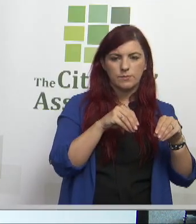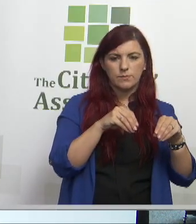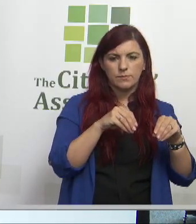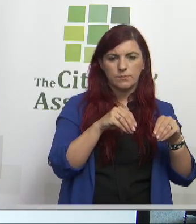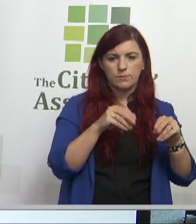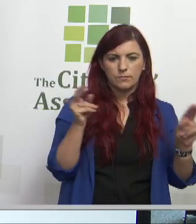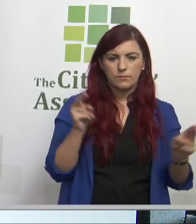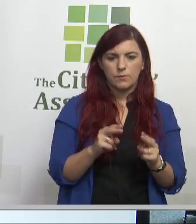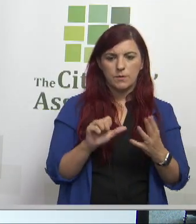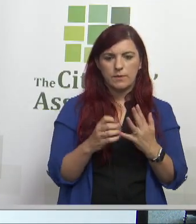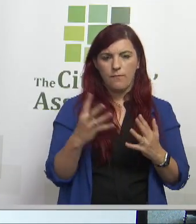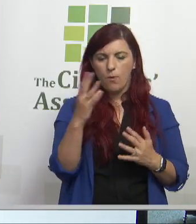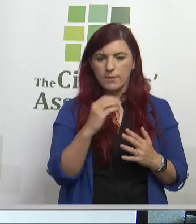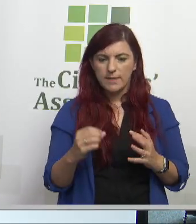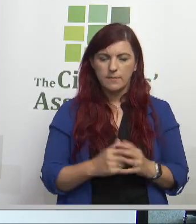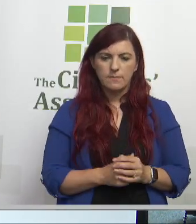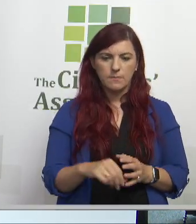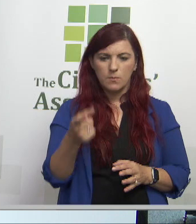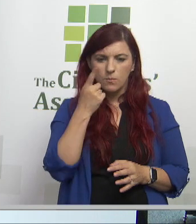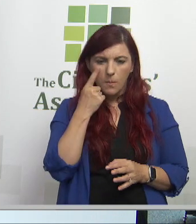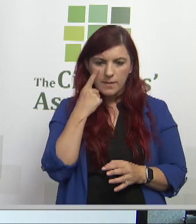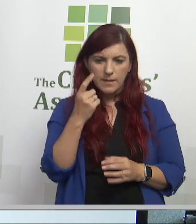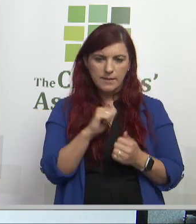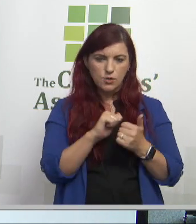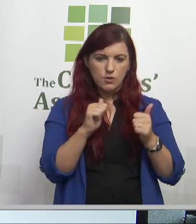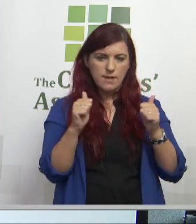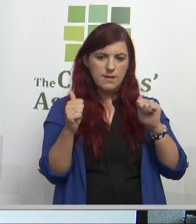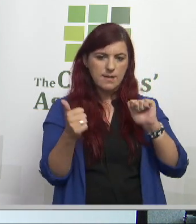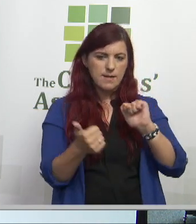to 64%. So you can see these gradual changes over